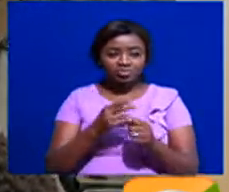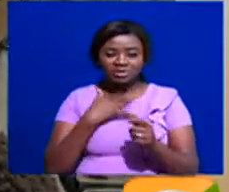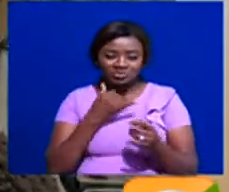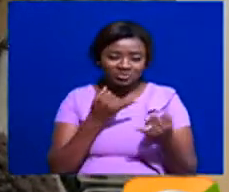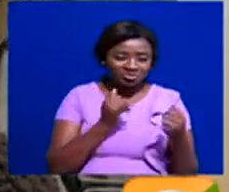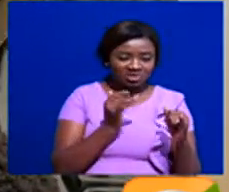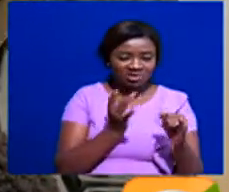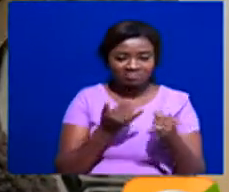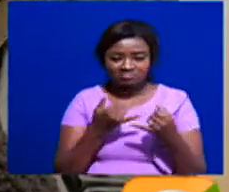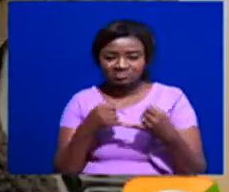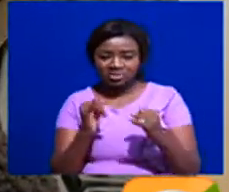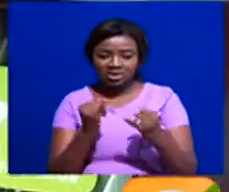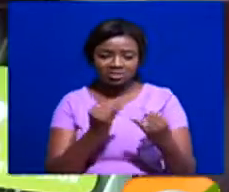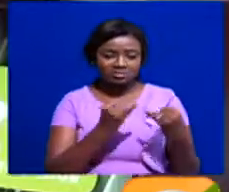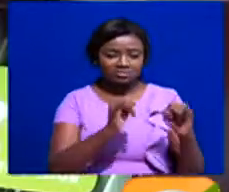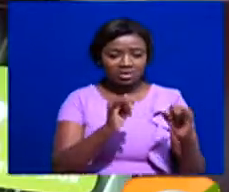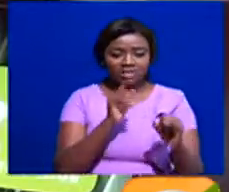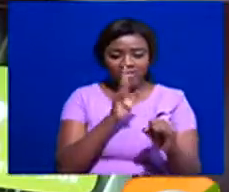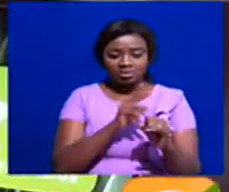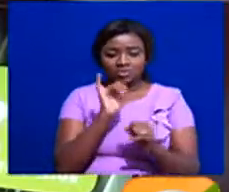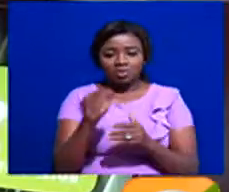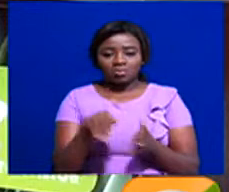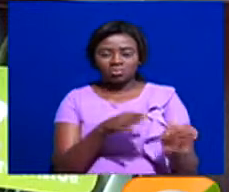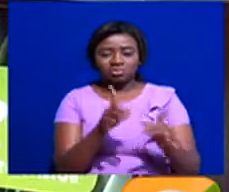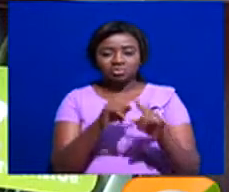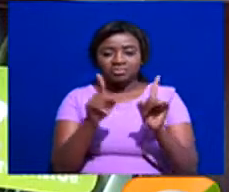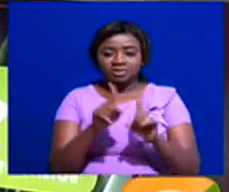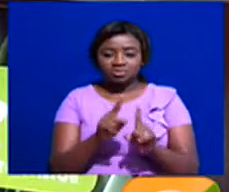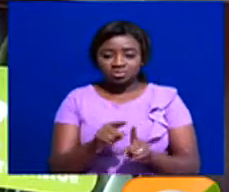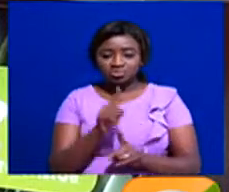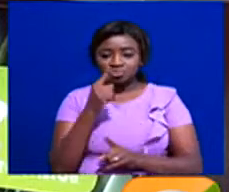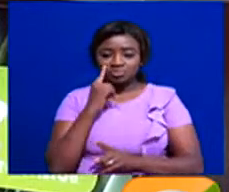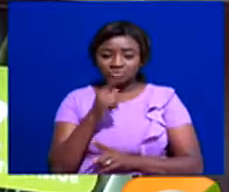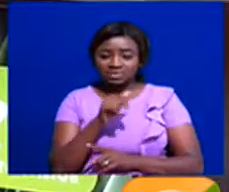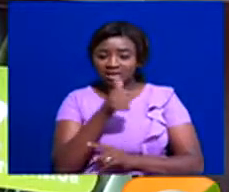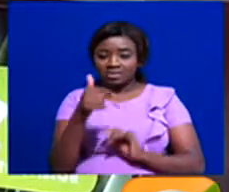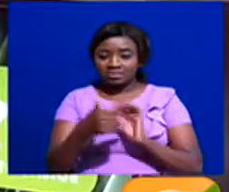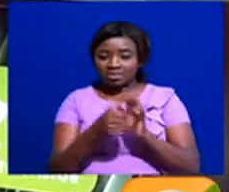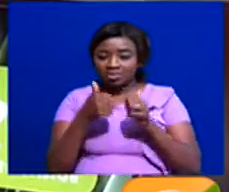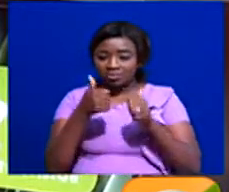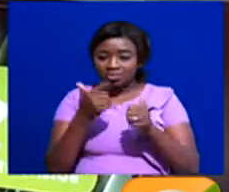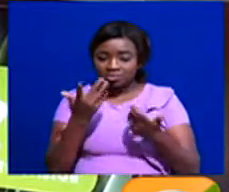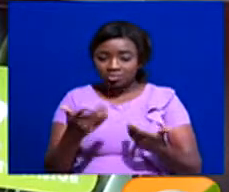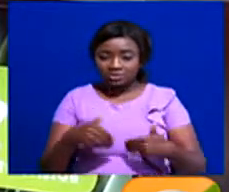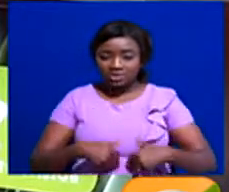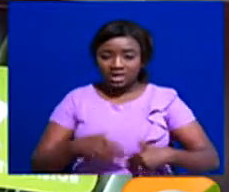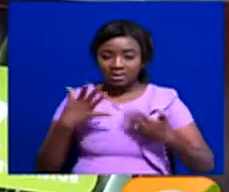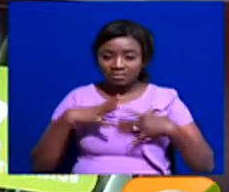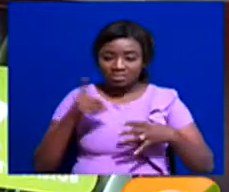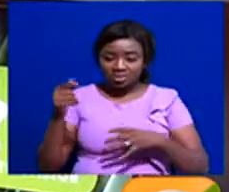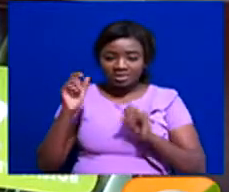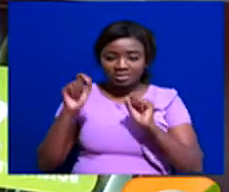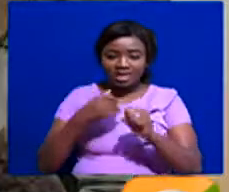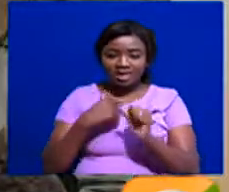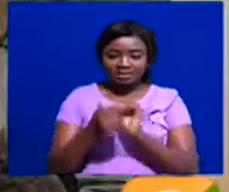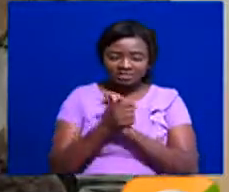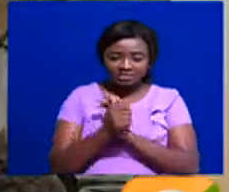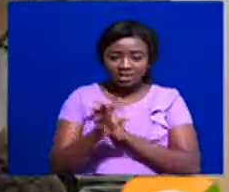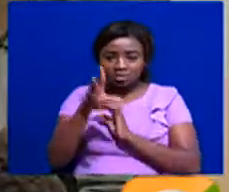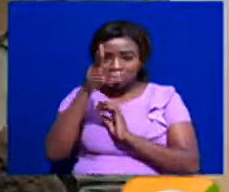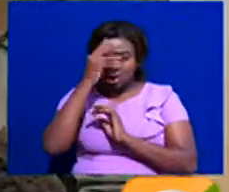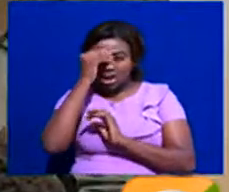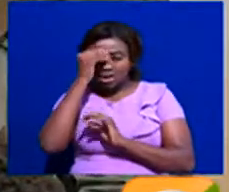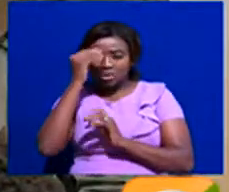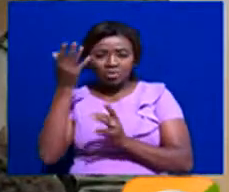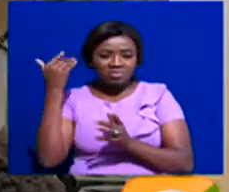so they take advantage of that. But the beauty about young people is that they have the ability to learn, to unlearn, and